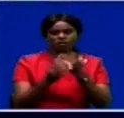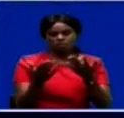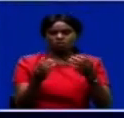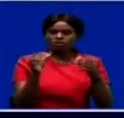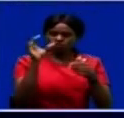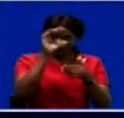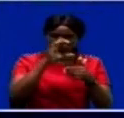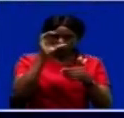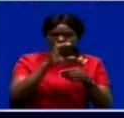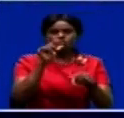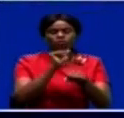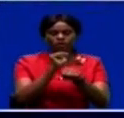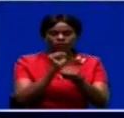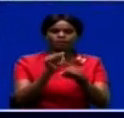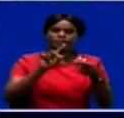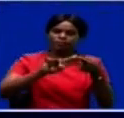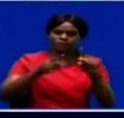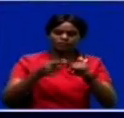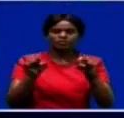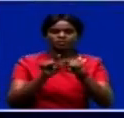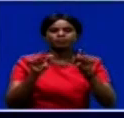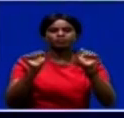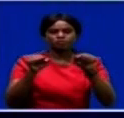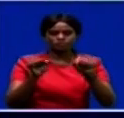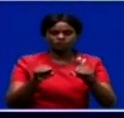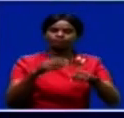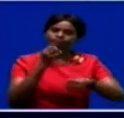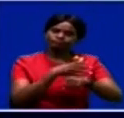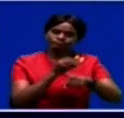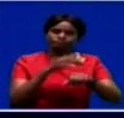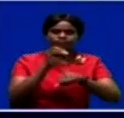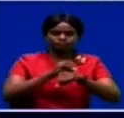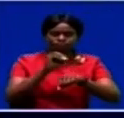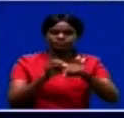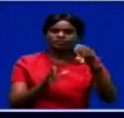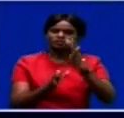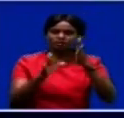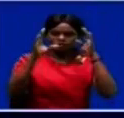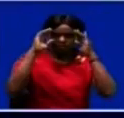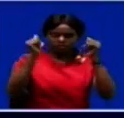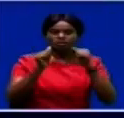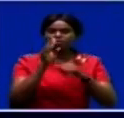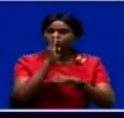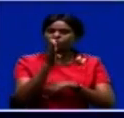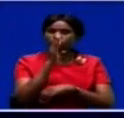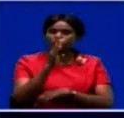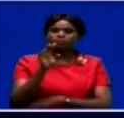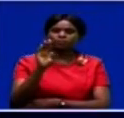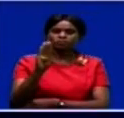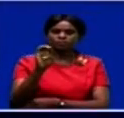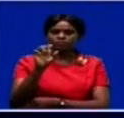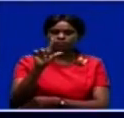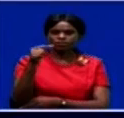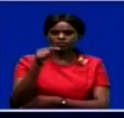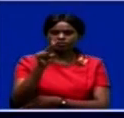with local companies and possible investment opportunities. Vice President of the Belgian-Luxembourg Chamber of Commerce, Alexander Herring,